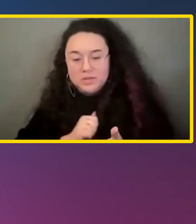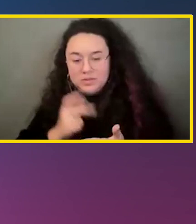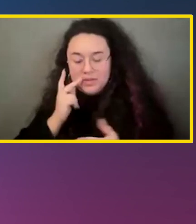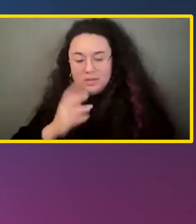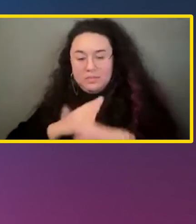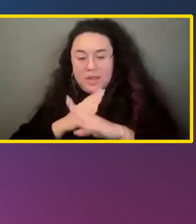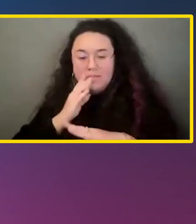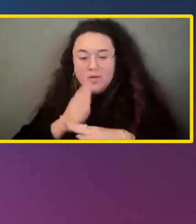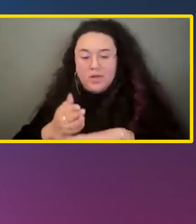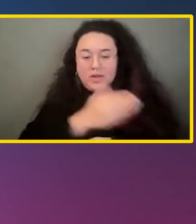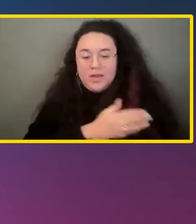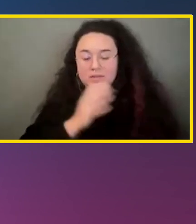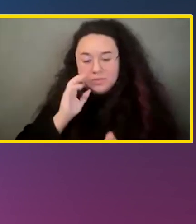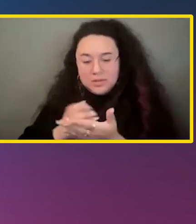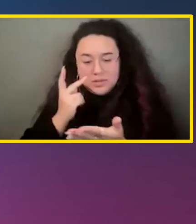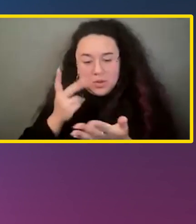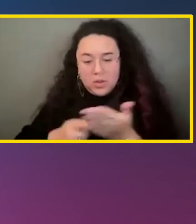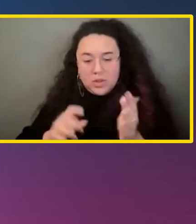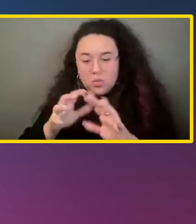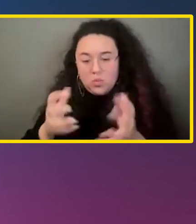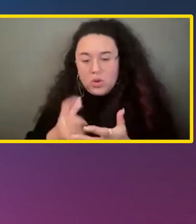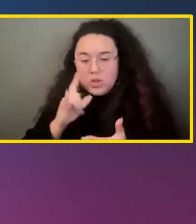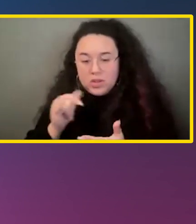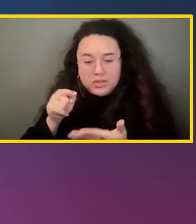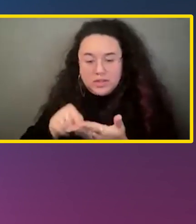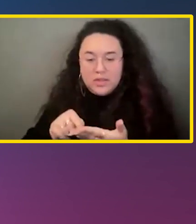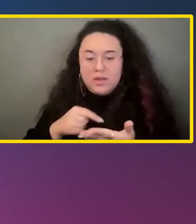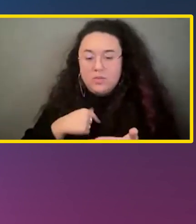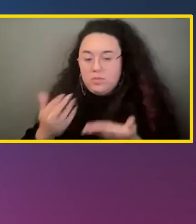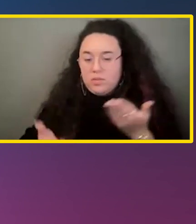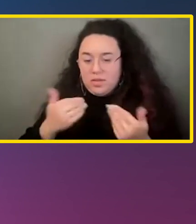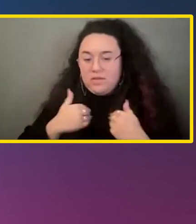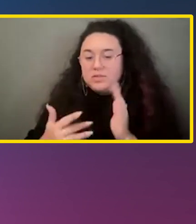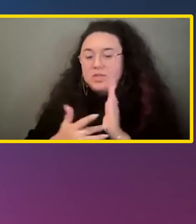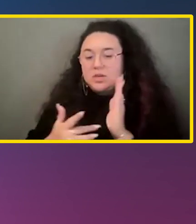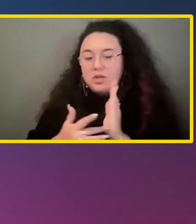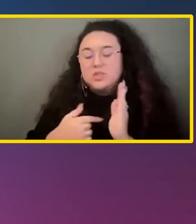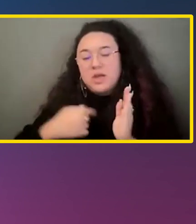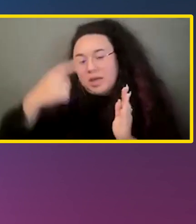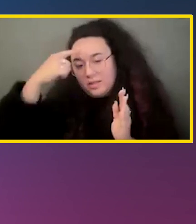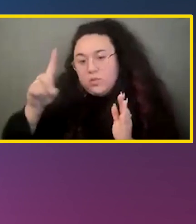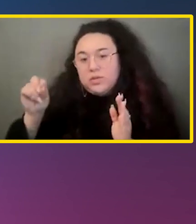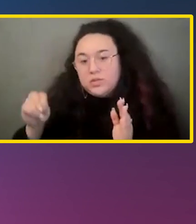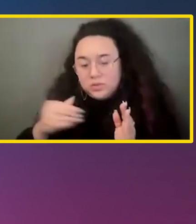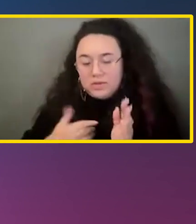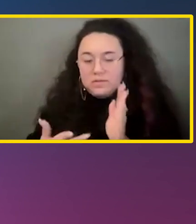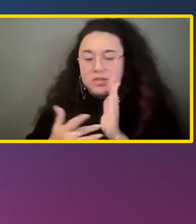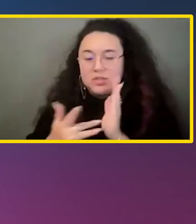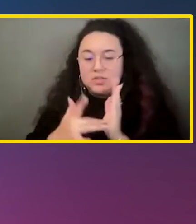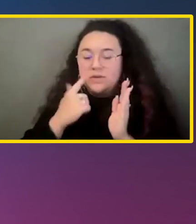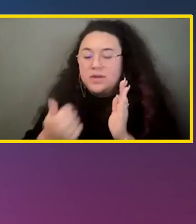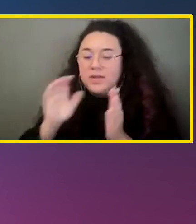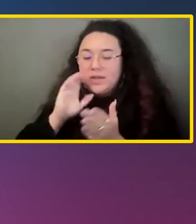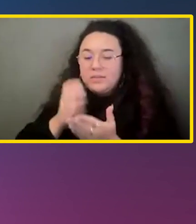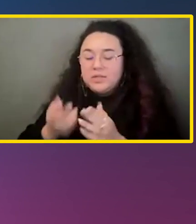enhanced images and see what the world looks like then. Like, we probably have the technology. I think we do. To any image that's